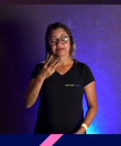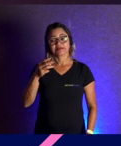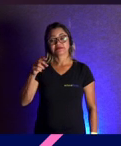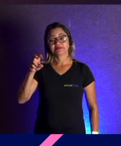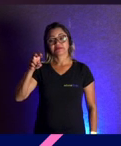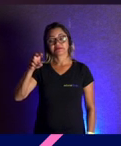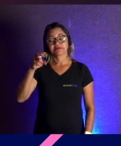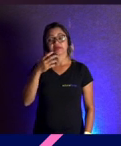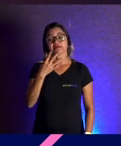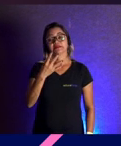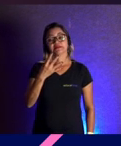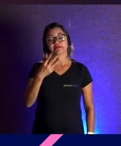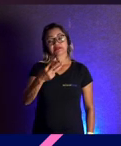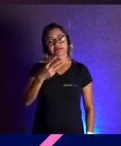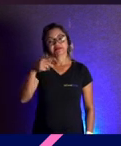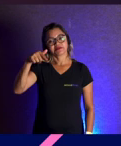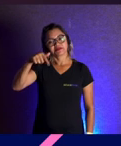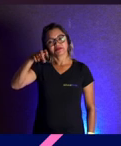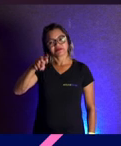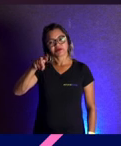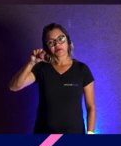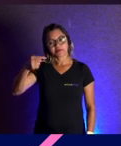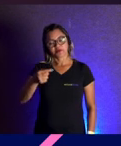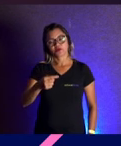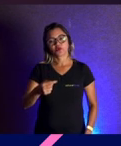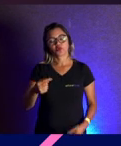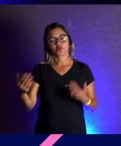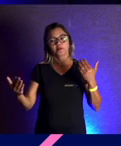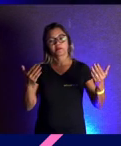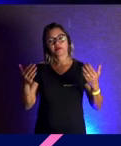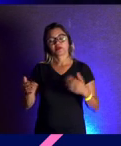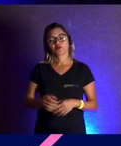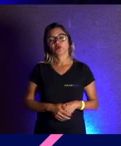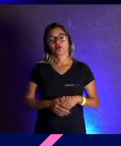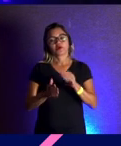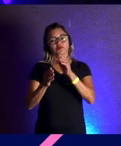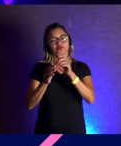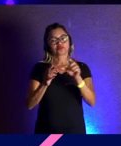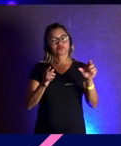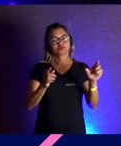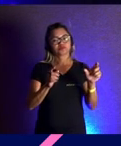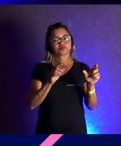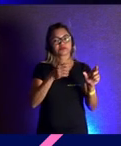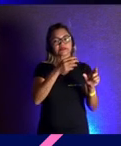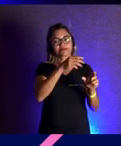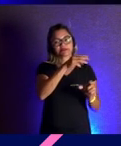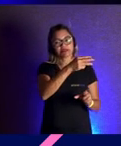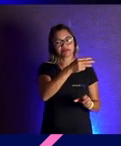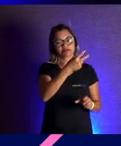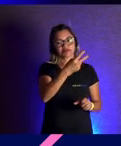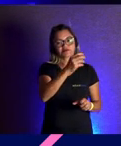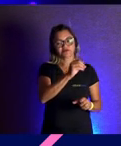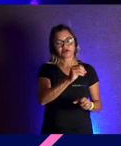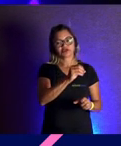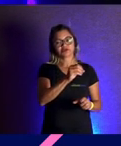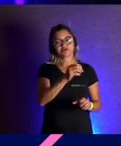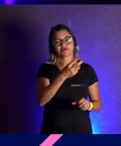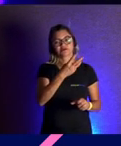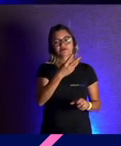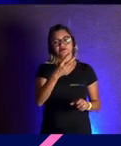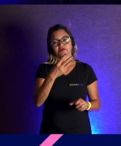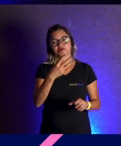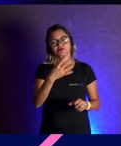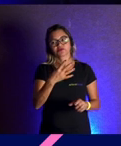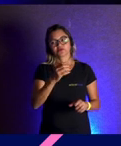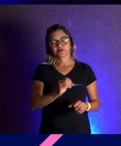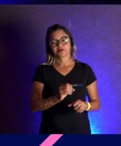a range from about 320 to 440. Okay? So there's the range. So the question, that's the total killings we attribute to